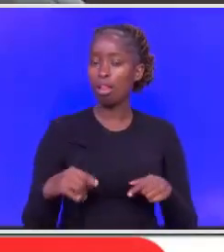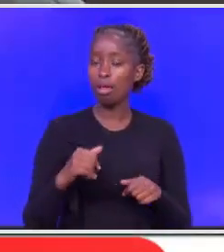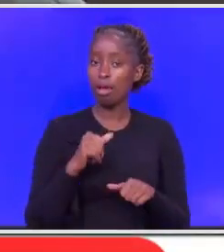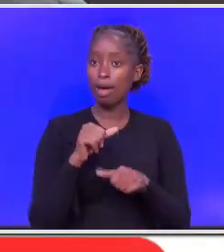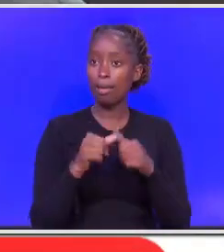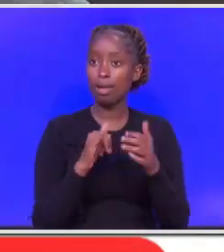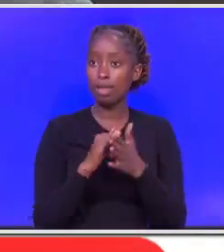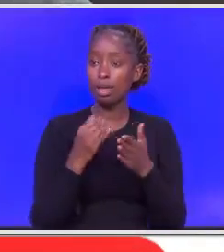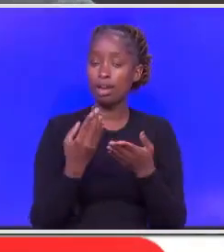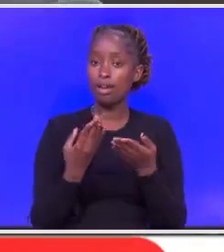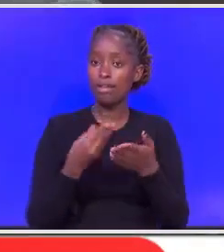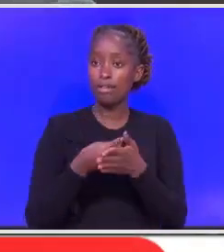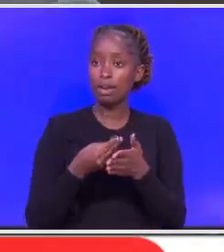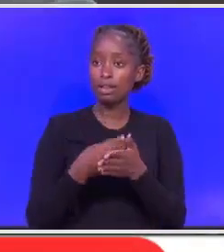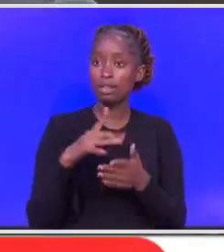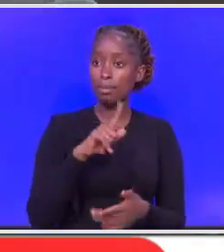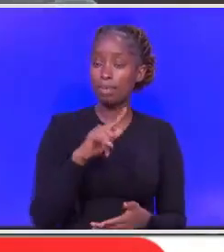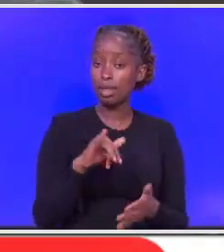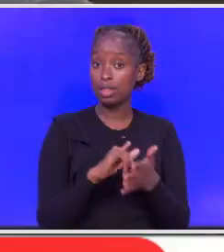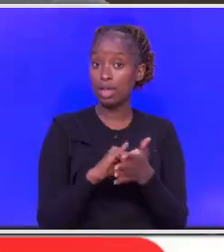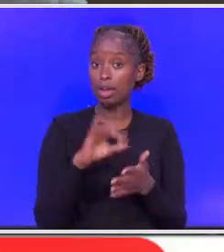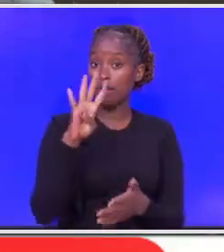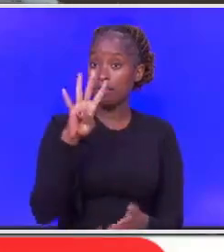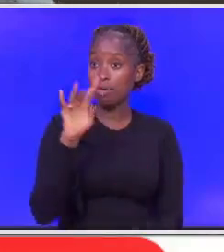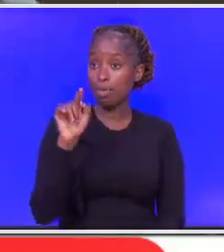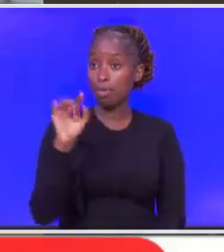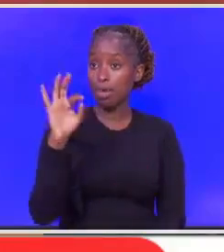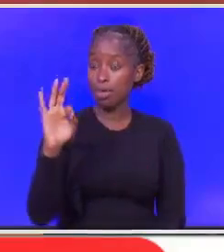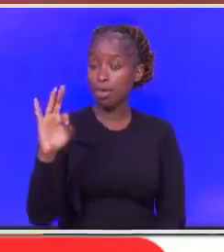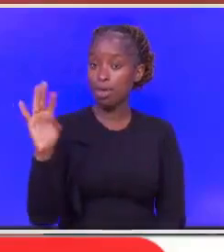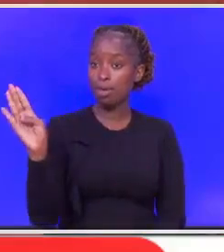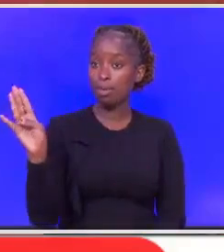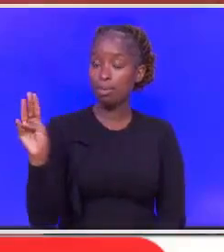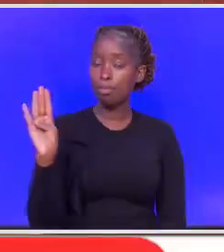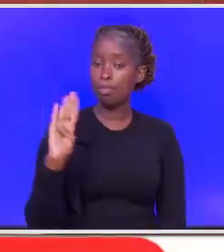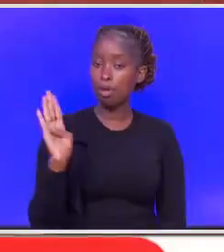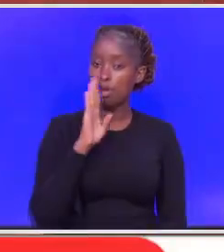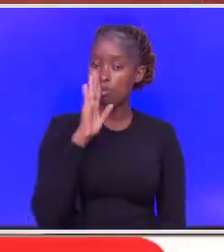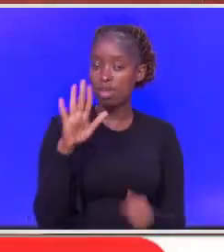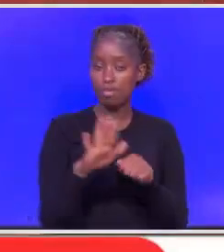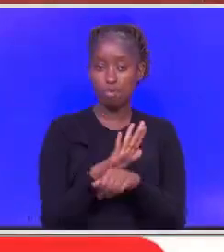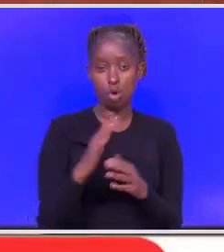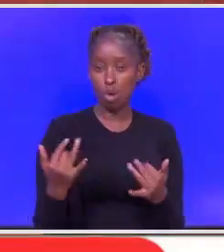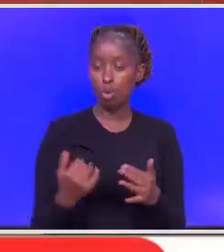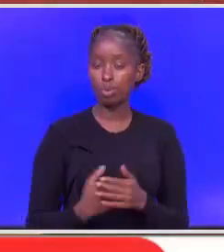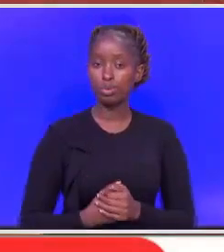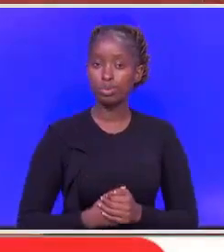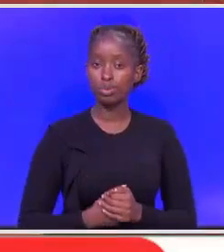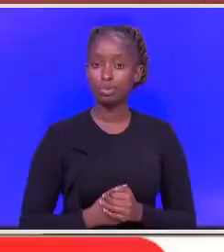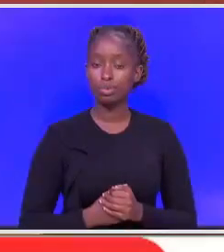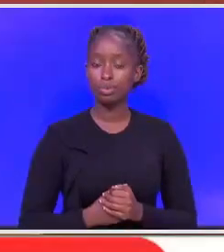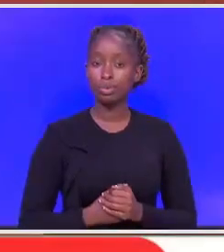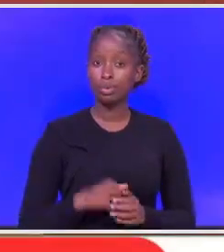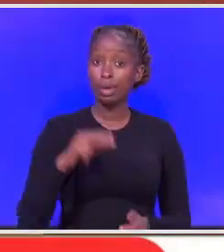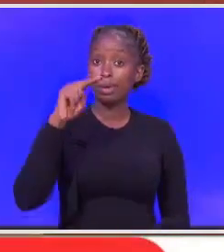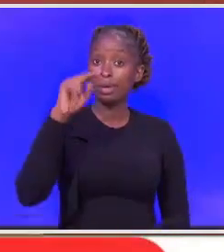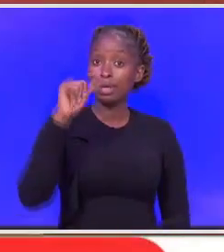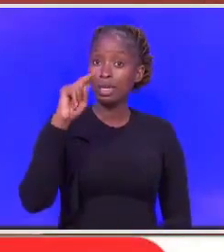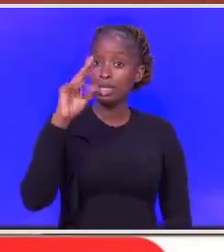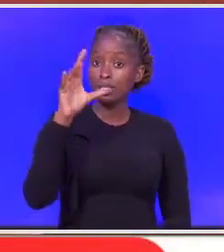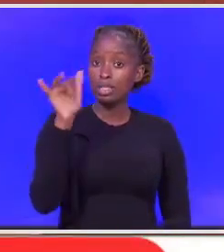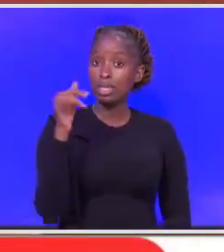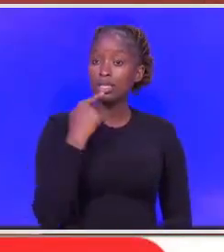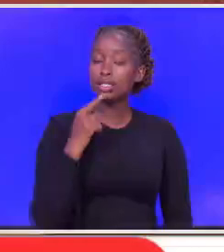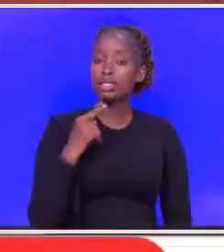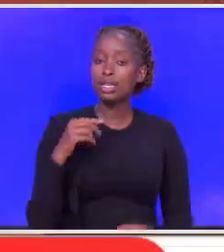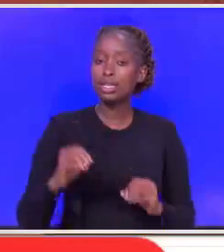year, that the 4.3 billion shillings you're spending imeja. Mkaguzi wa hesabu za umma na Nzigadhungu alifichua kuwa